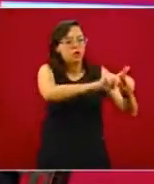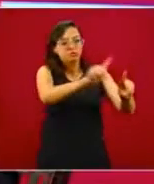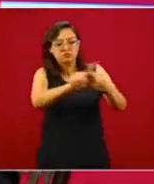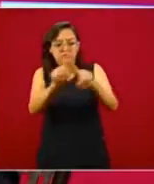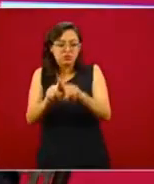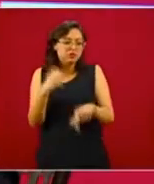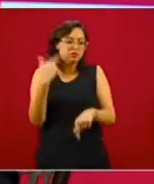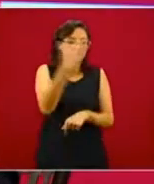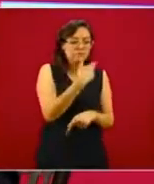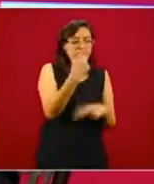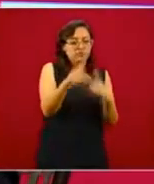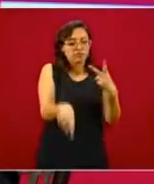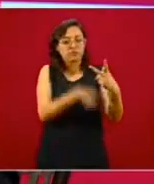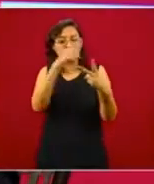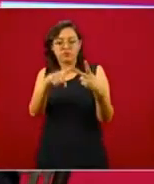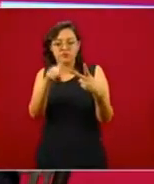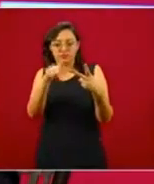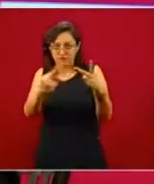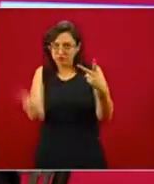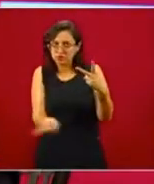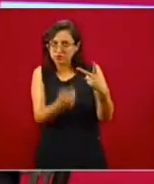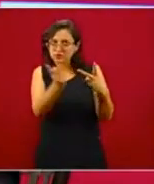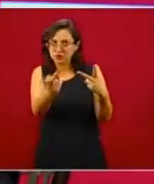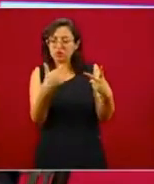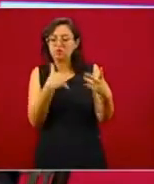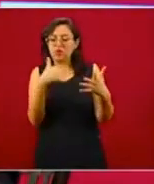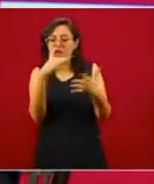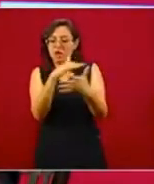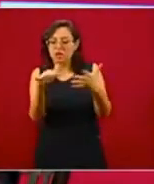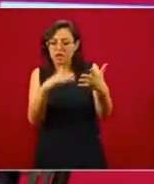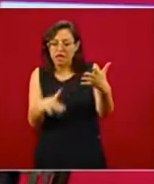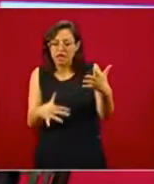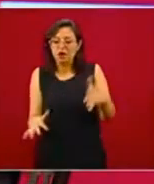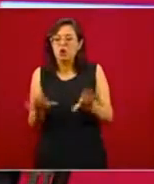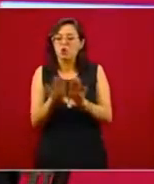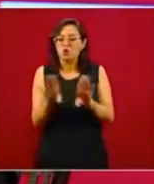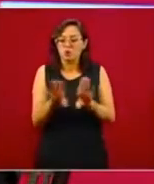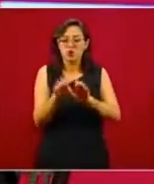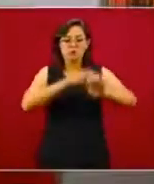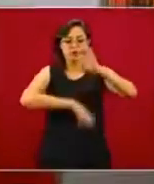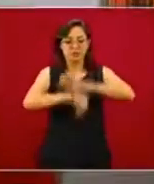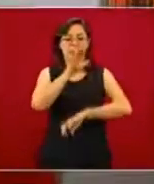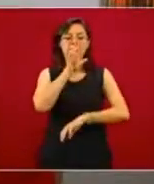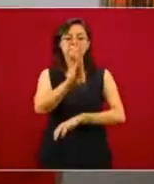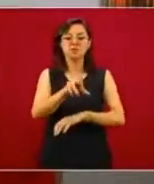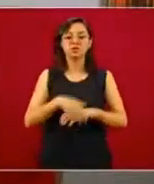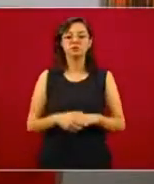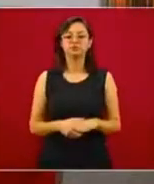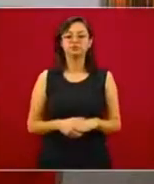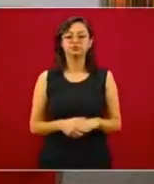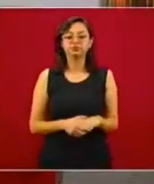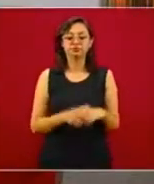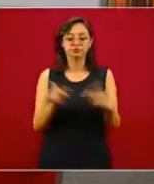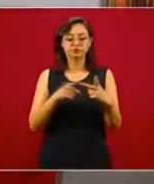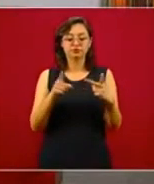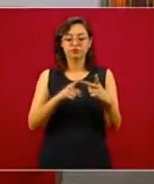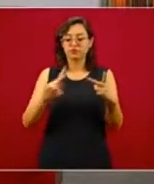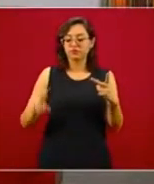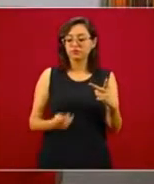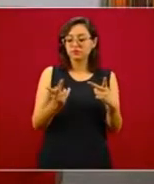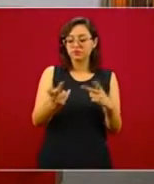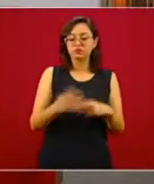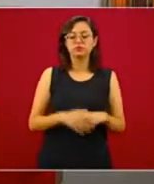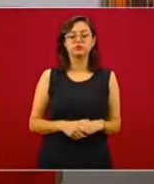of a structure. And the second question has to deal with this, and let me read it to you aloud so we can know the answer from the